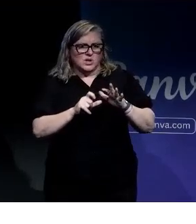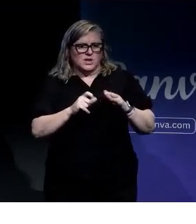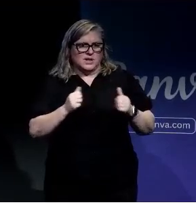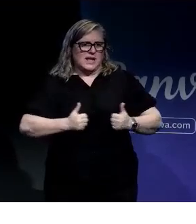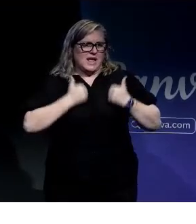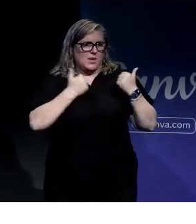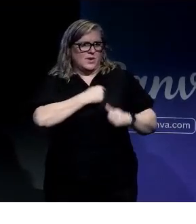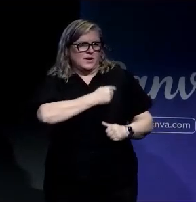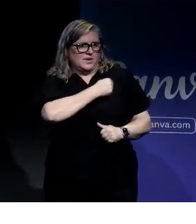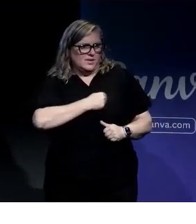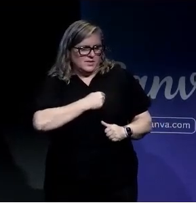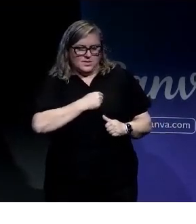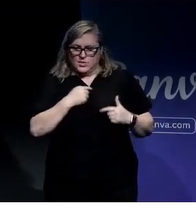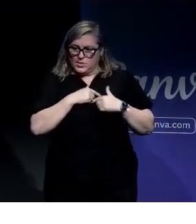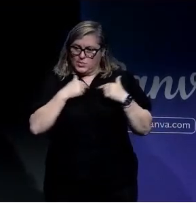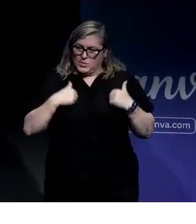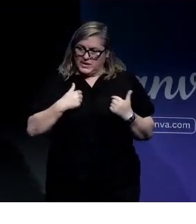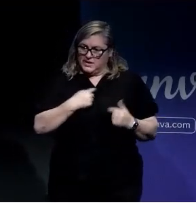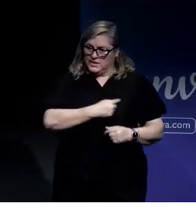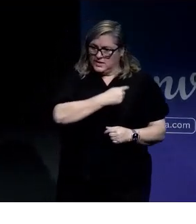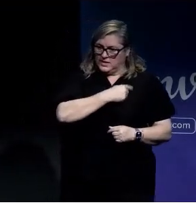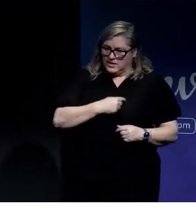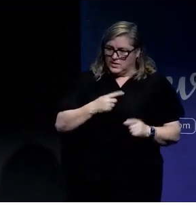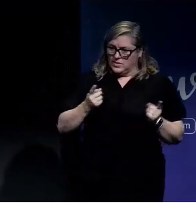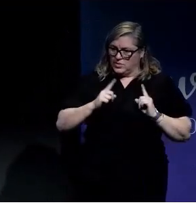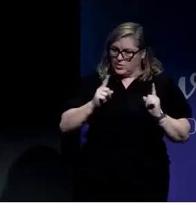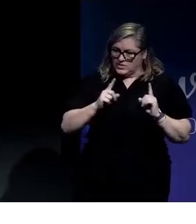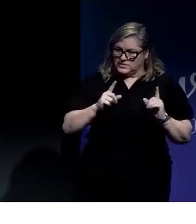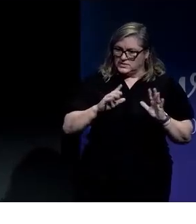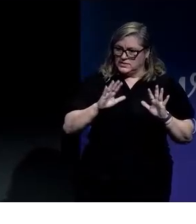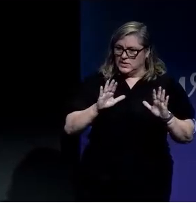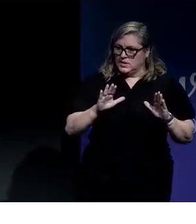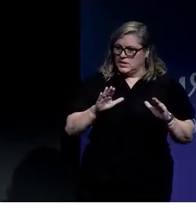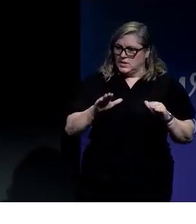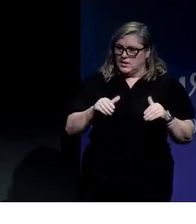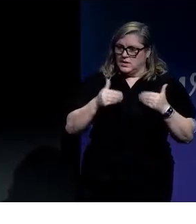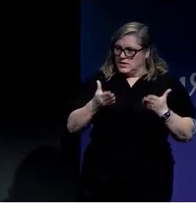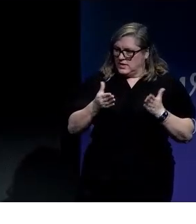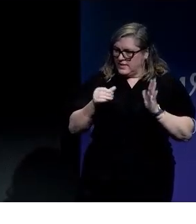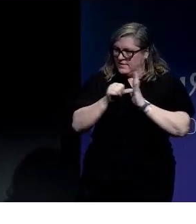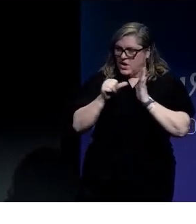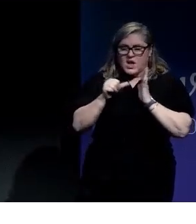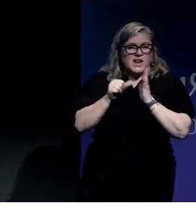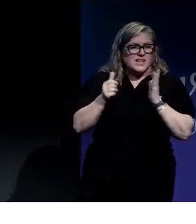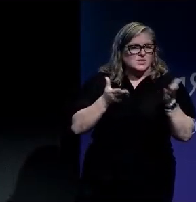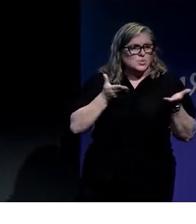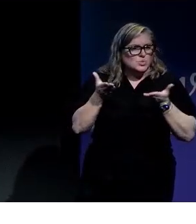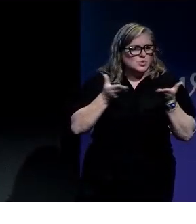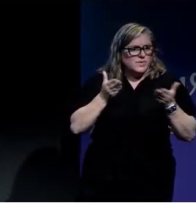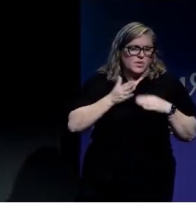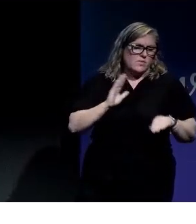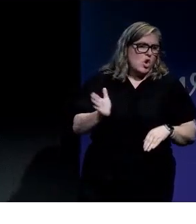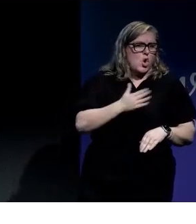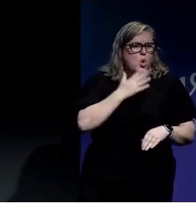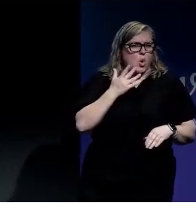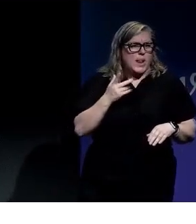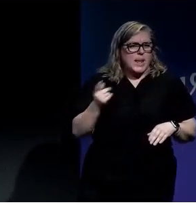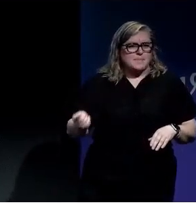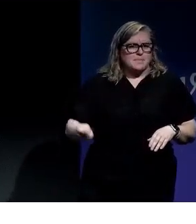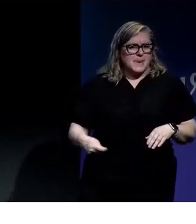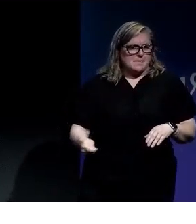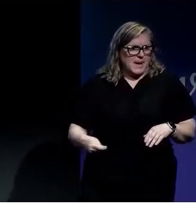we are committed to providing financial services to all of our members,